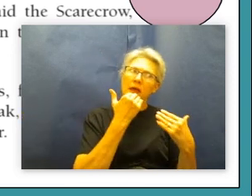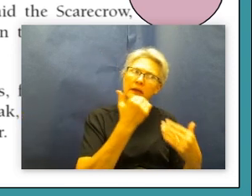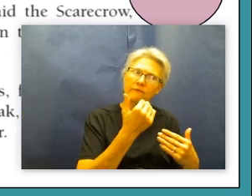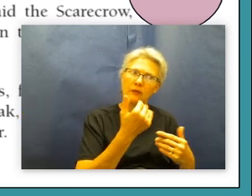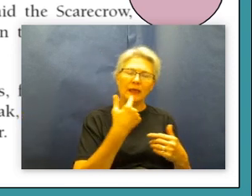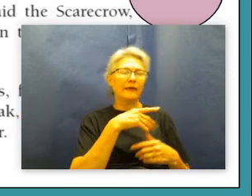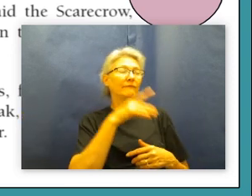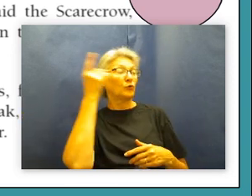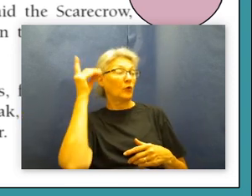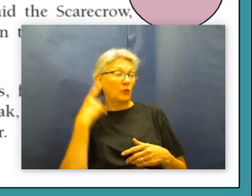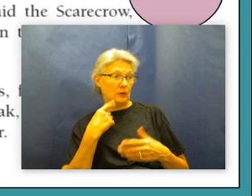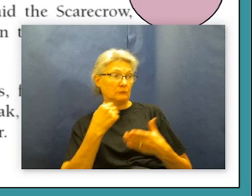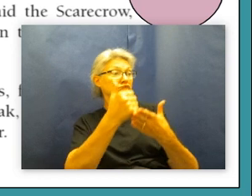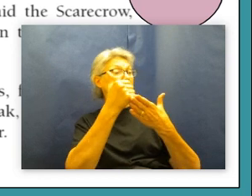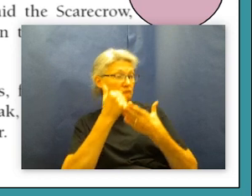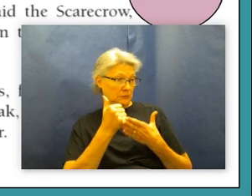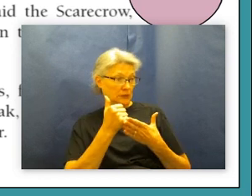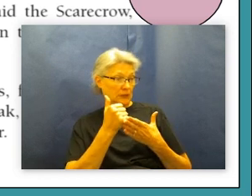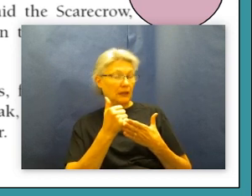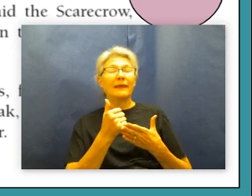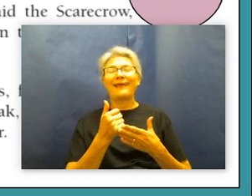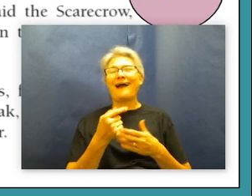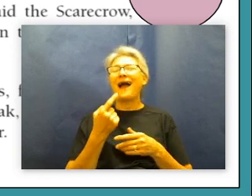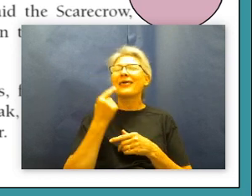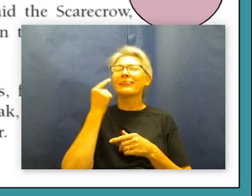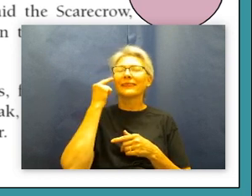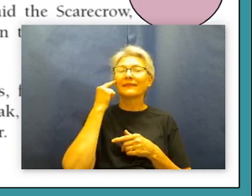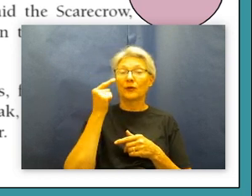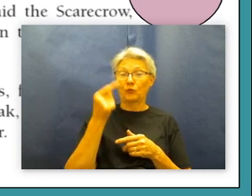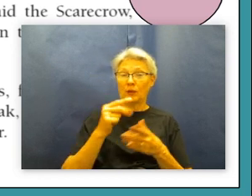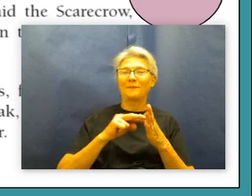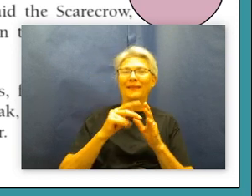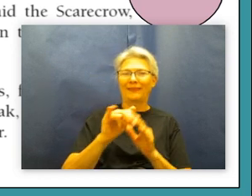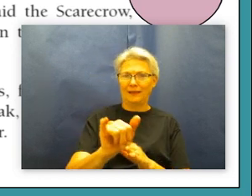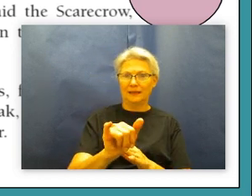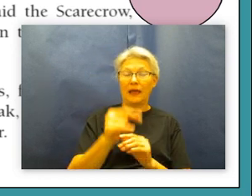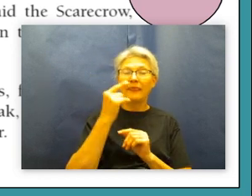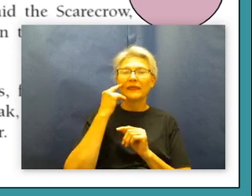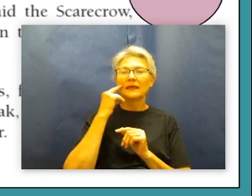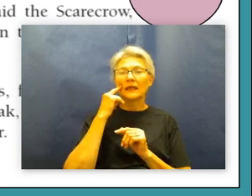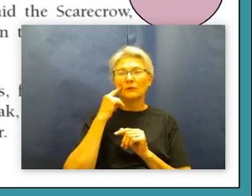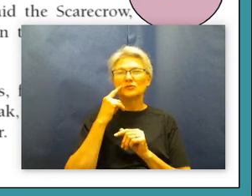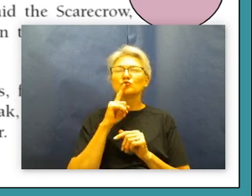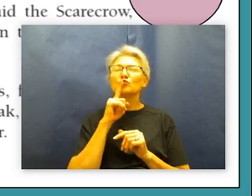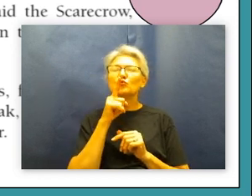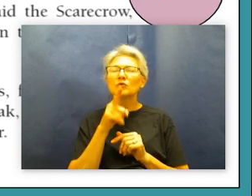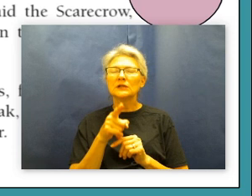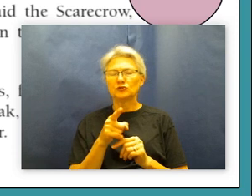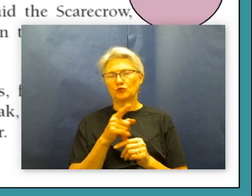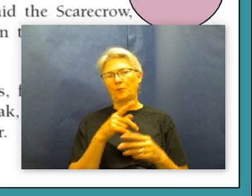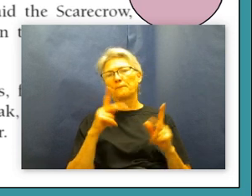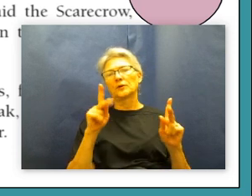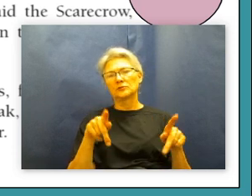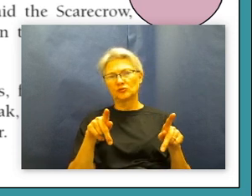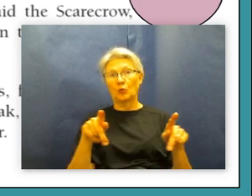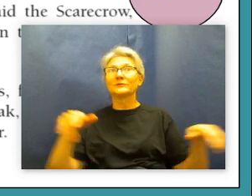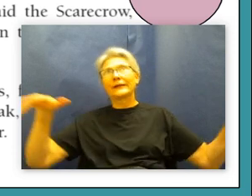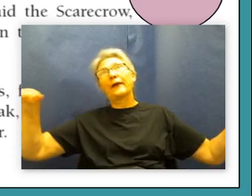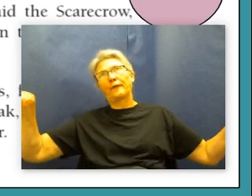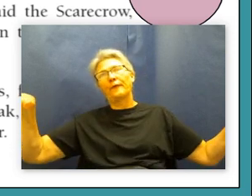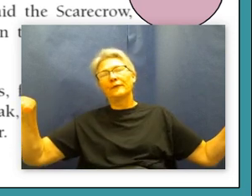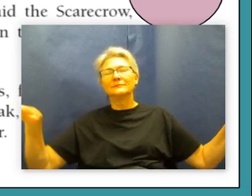if Dorothy was able to help him out, I really think that he meant that. So I think that he was a genuine person or